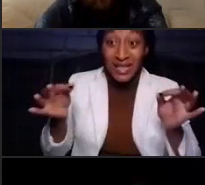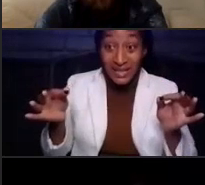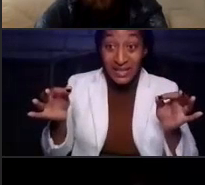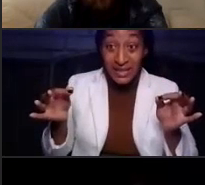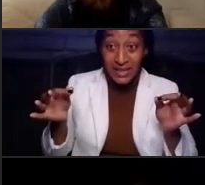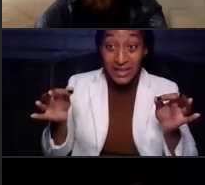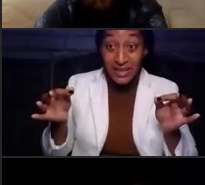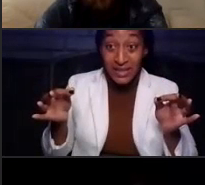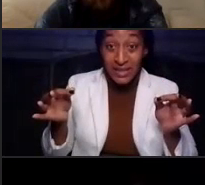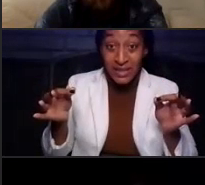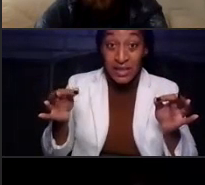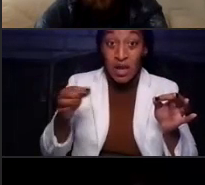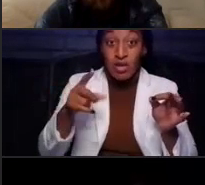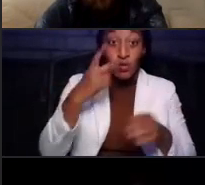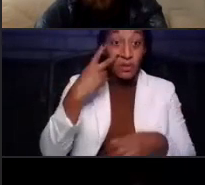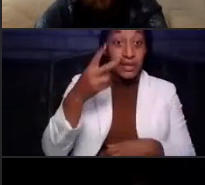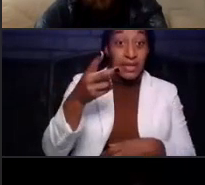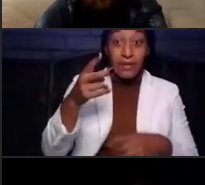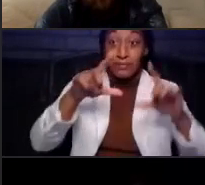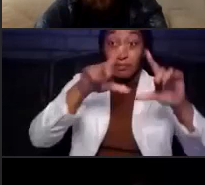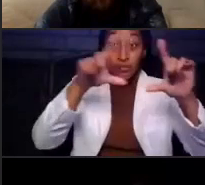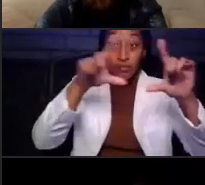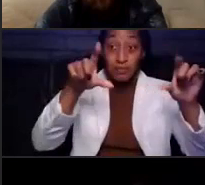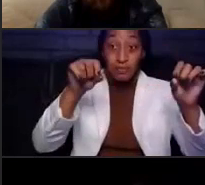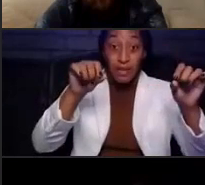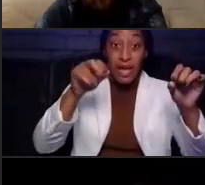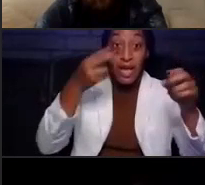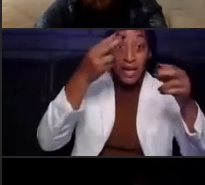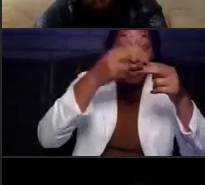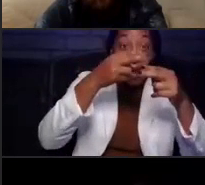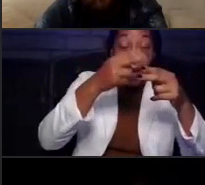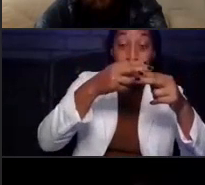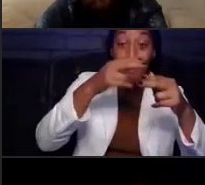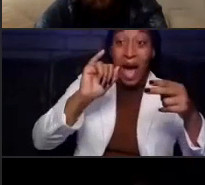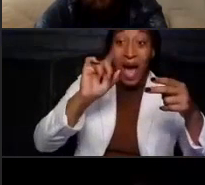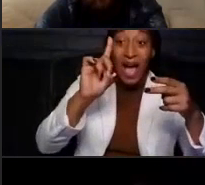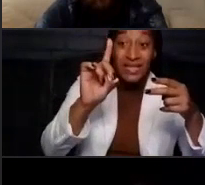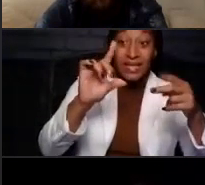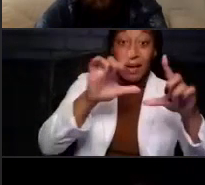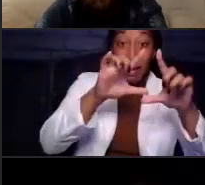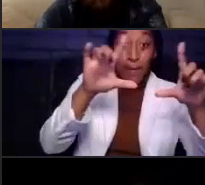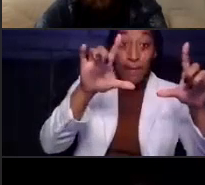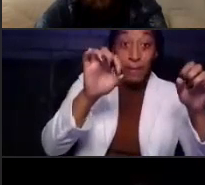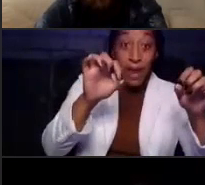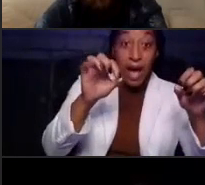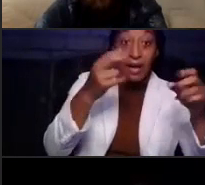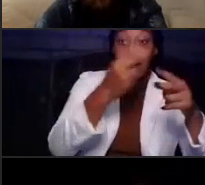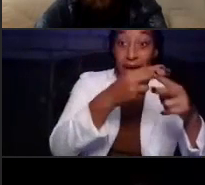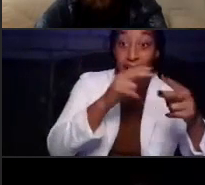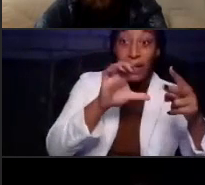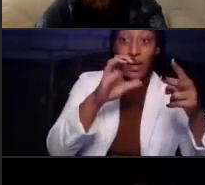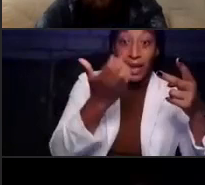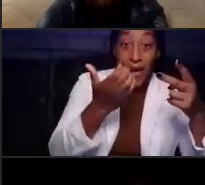stuff up here at the top, the ID block, the title, the abbreviated header, that's not counted in